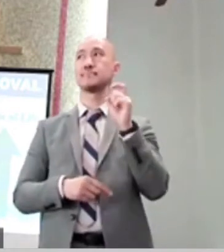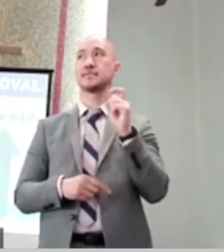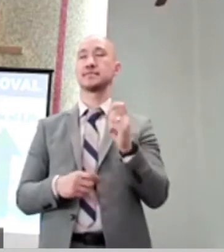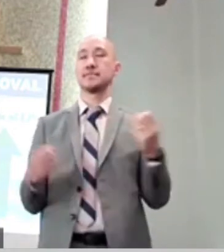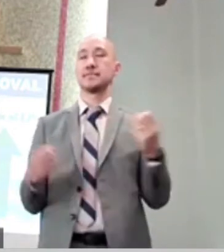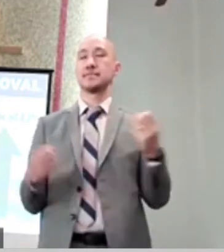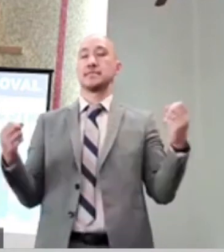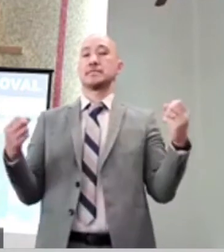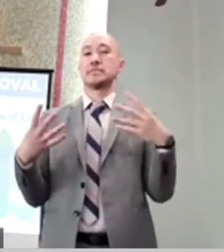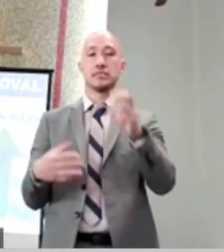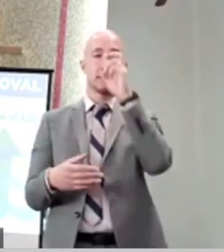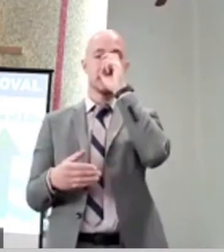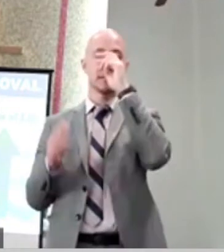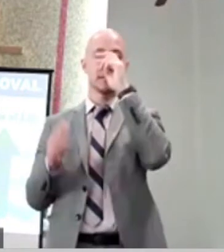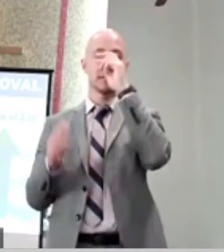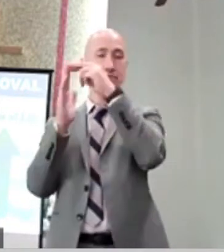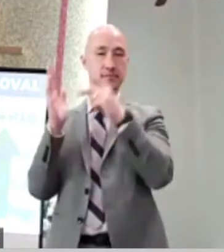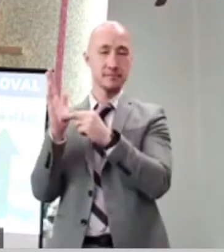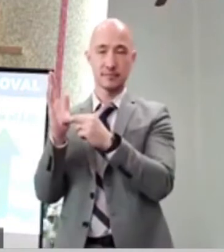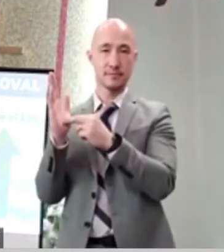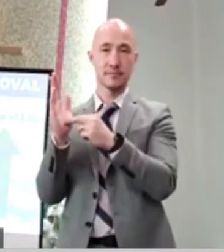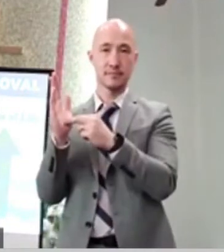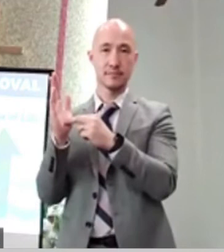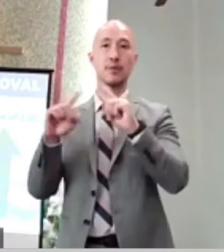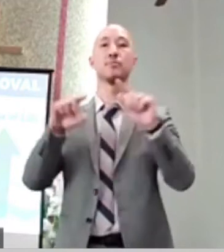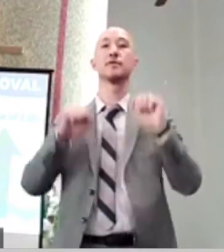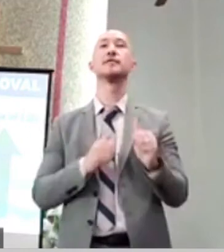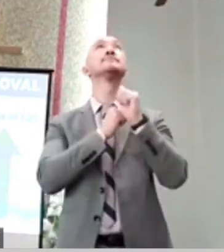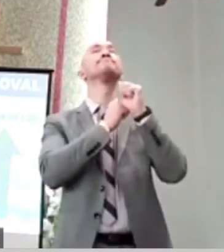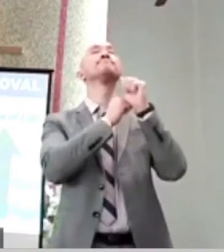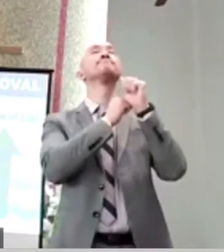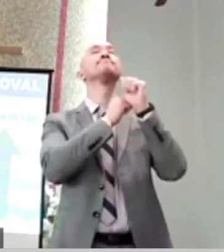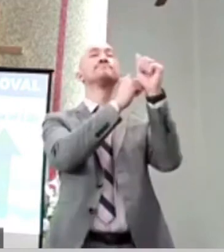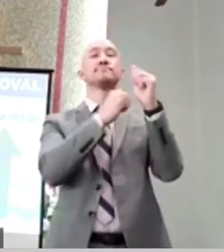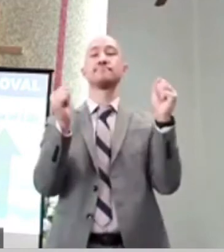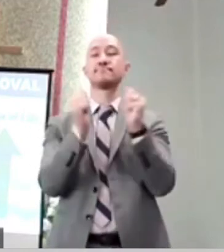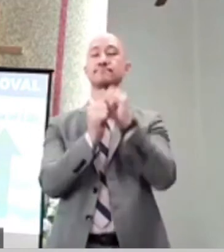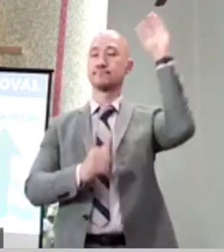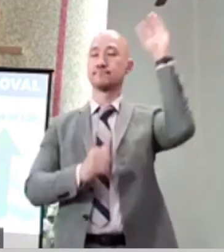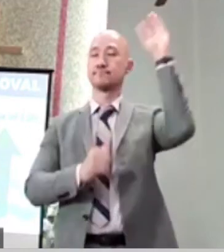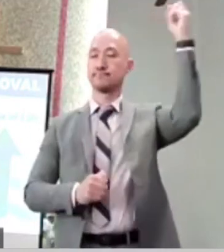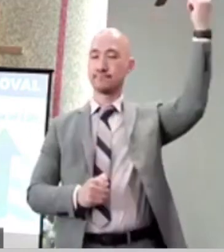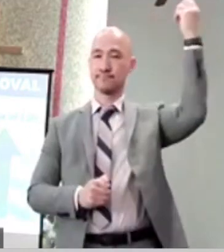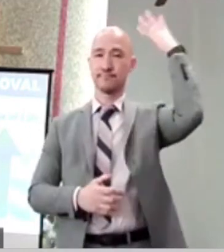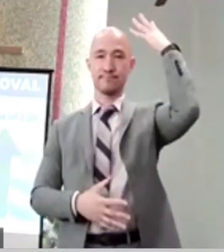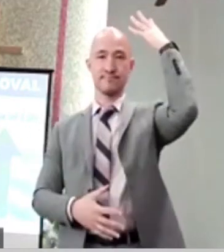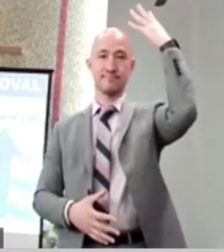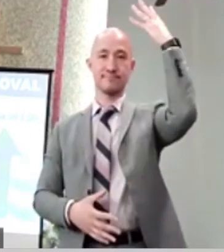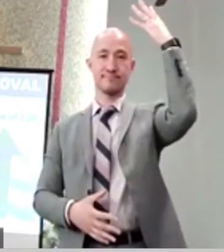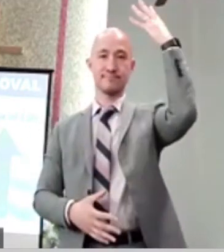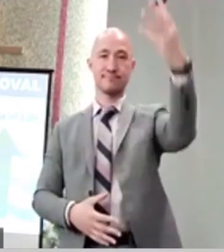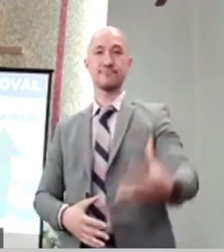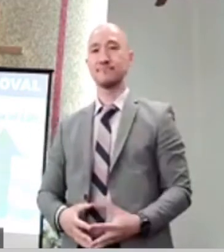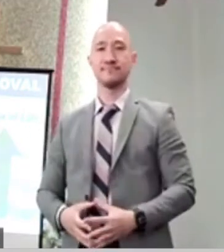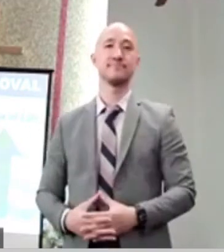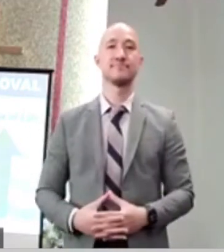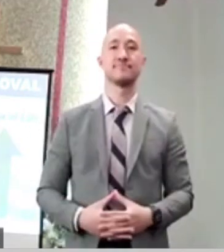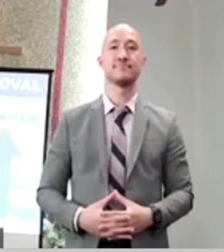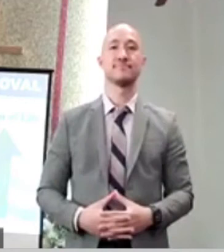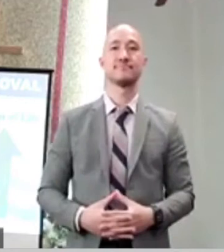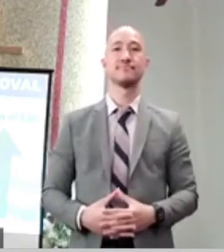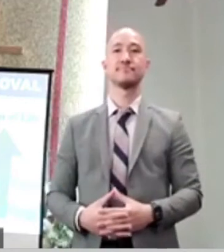amazing? And so we can continue to walk confidently because we're walking in the light as Jesus walks in the